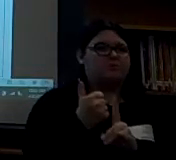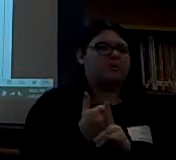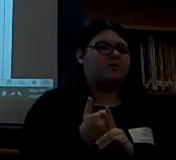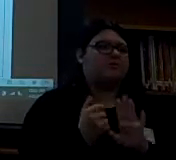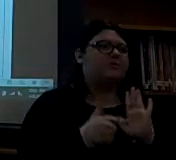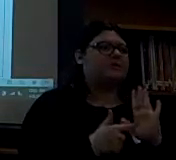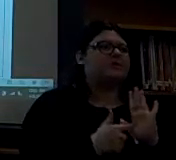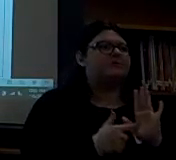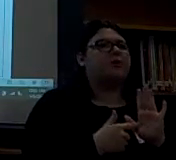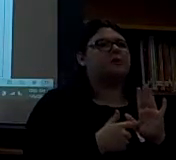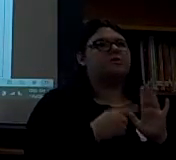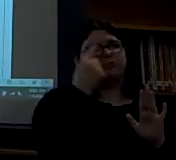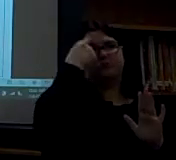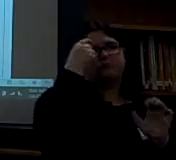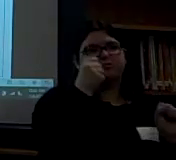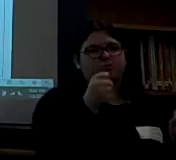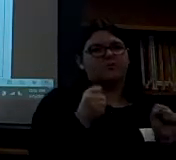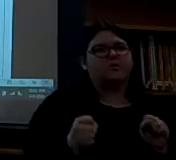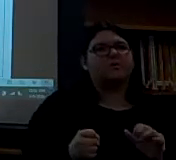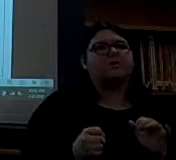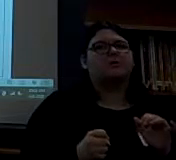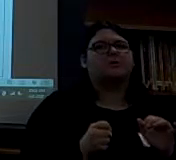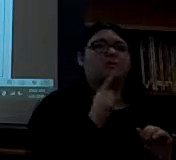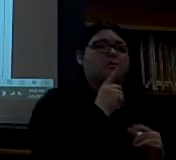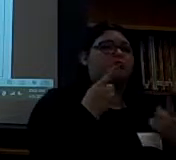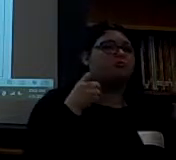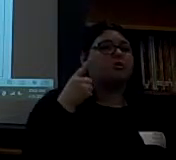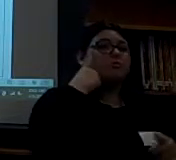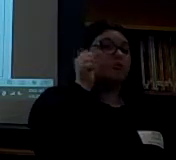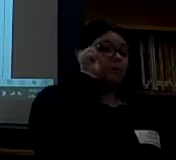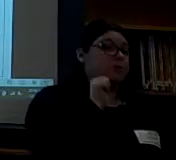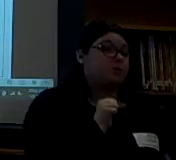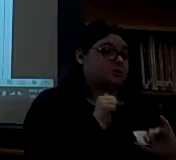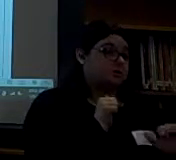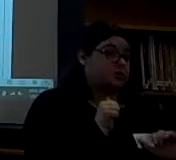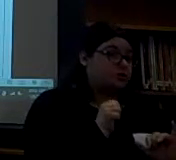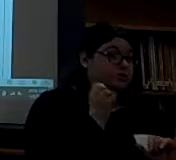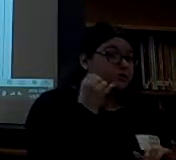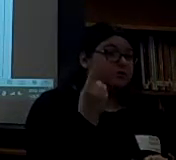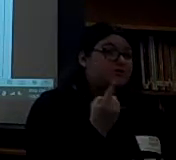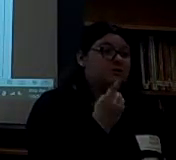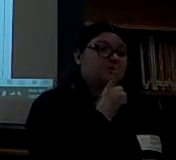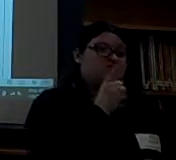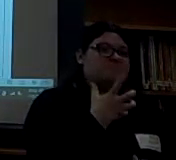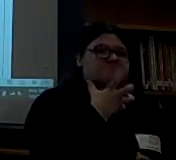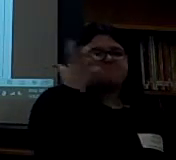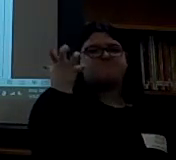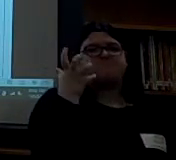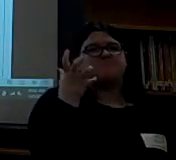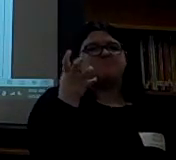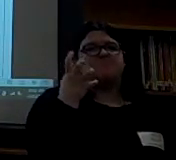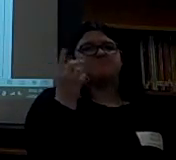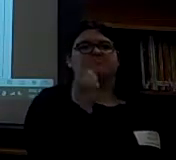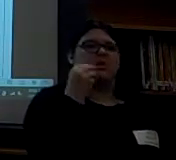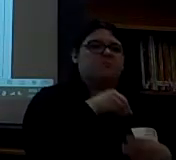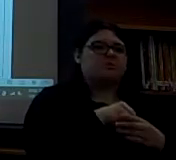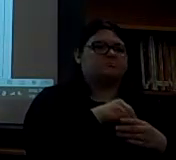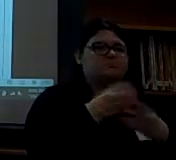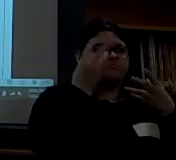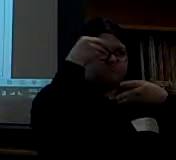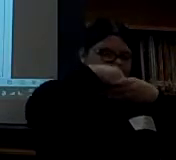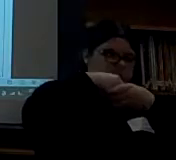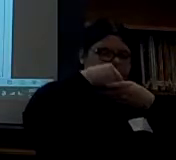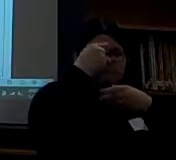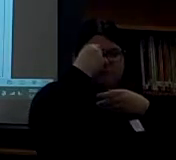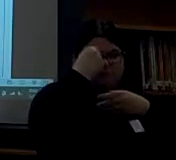Some examples of cognitive strategies, these also work really well for adults, by the way. If you're someone who gets really angry and you're someone who's in your head,